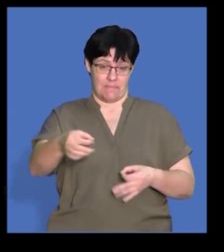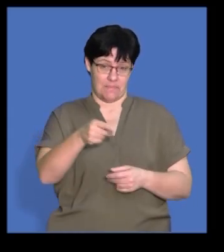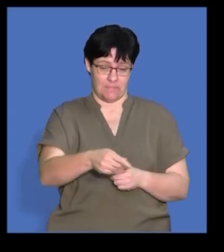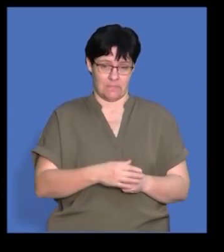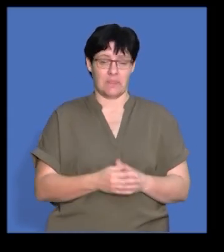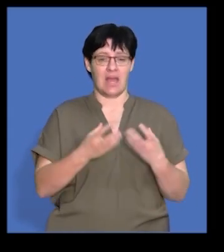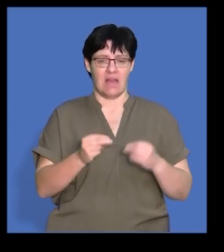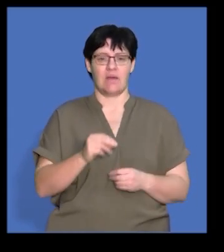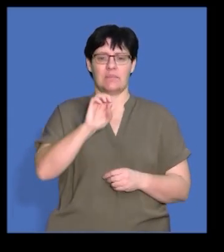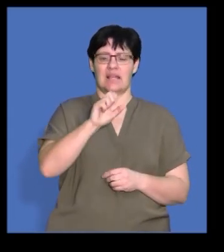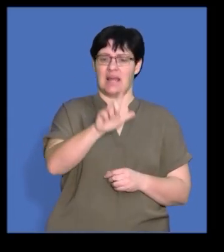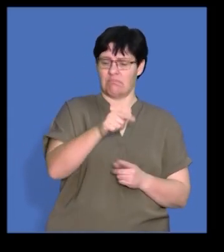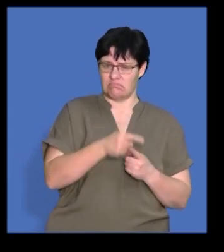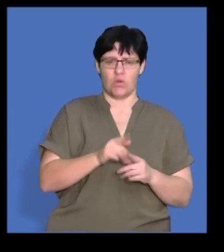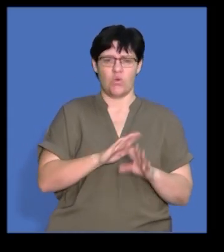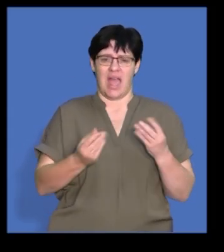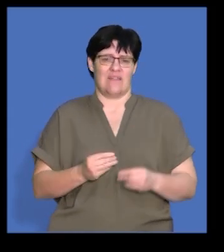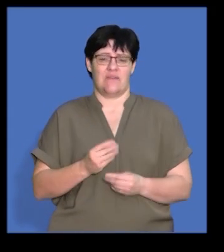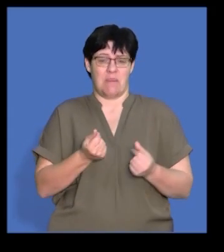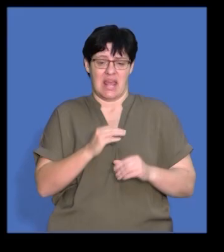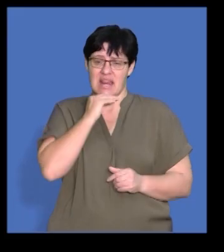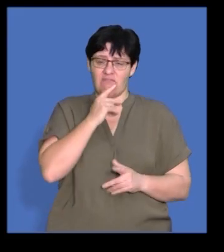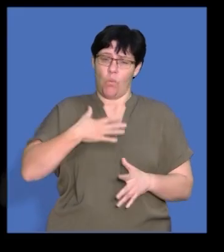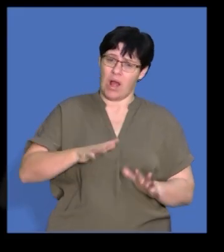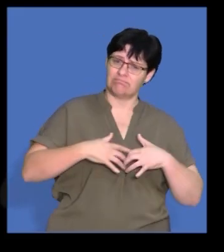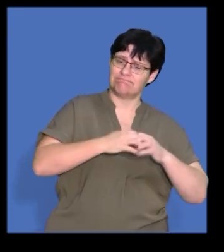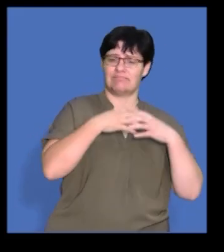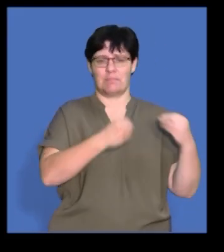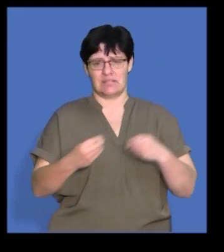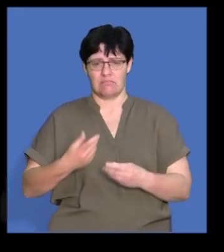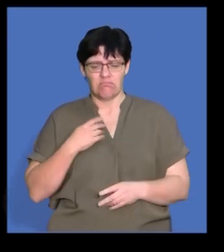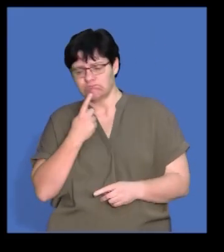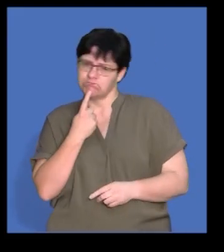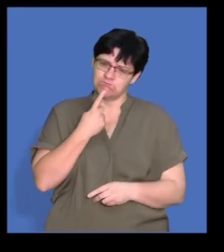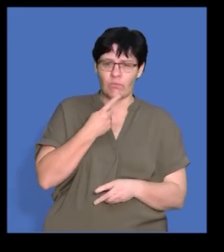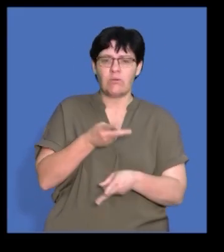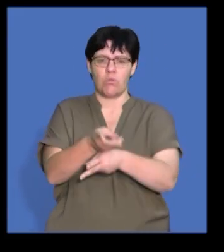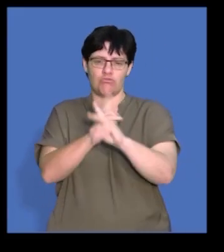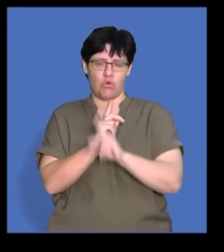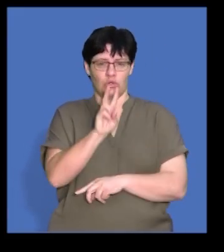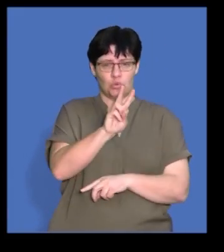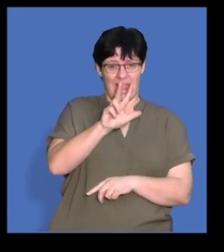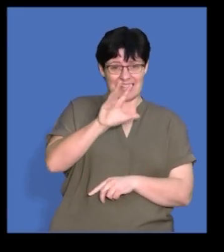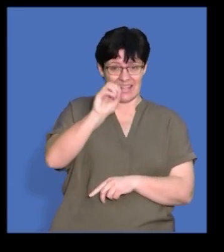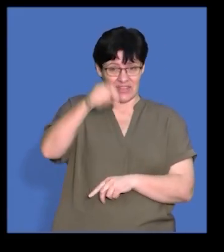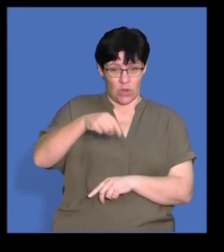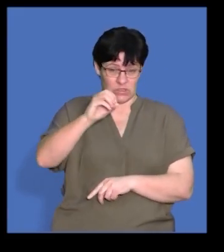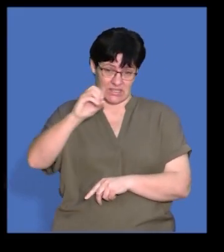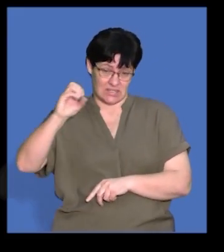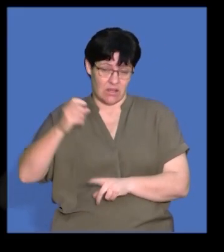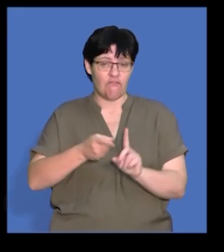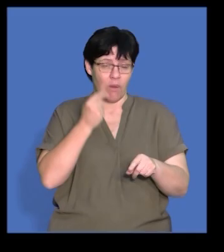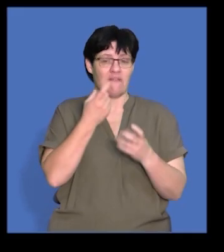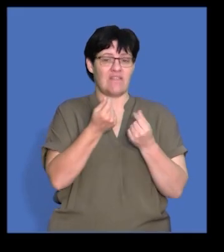We've got Mrs. Lingham did not have enough money to start a business and opted for a loan of 280,000 Rand from